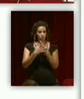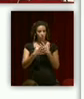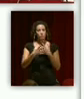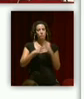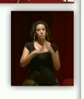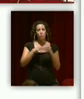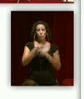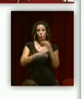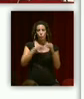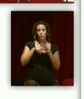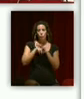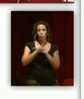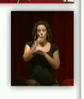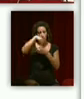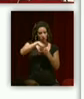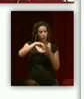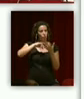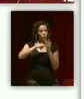using